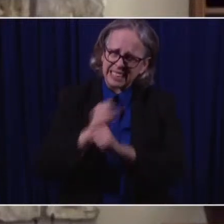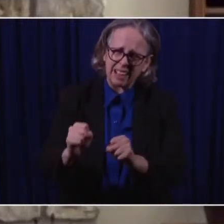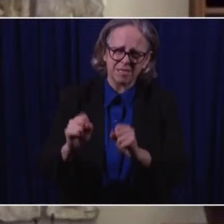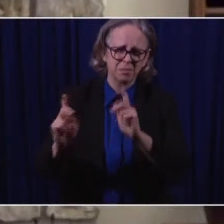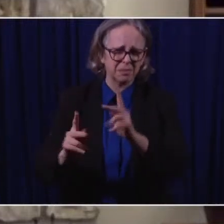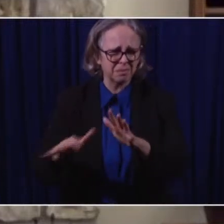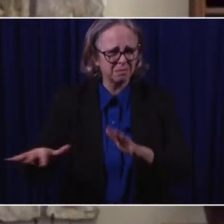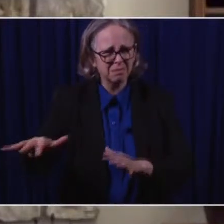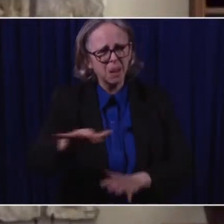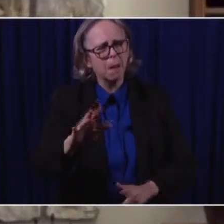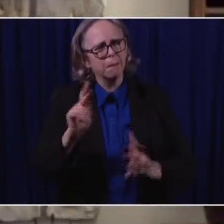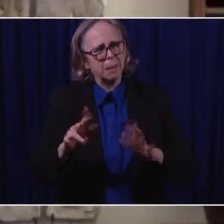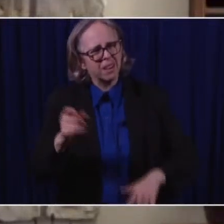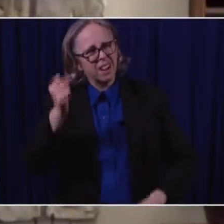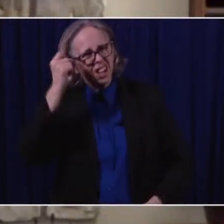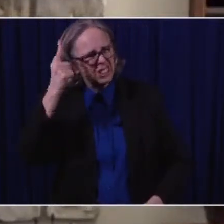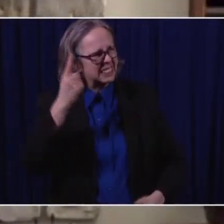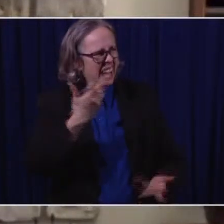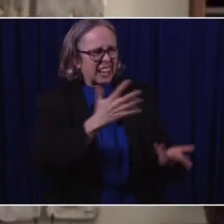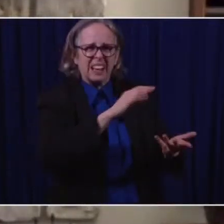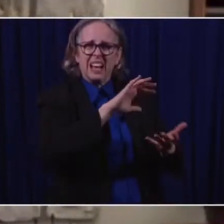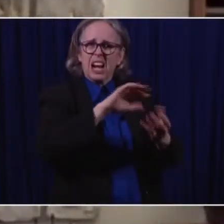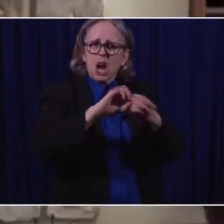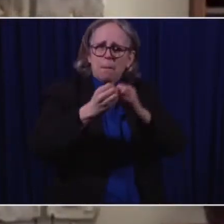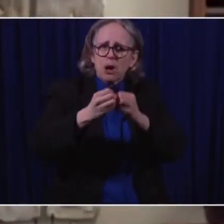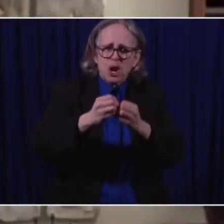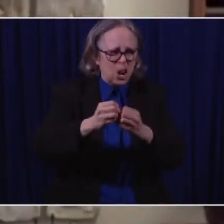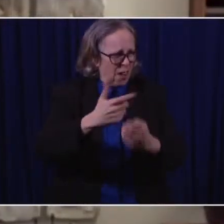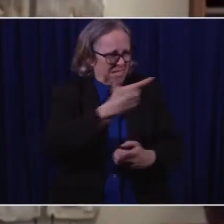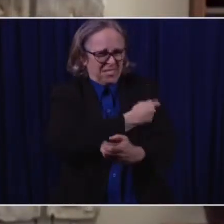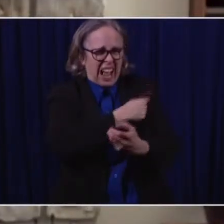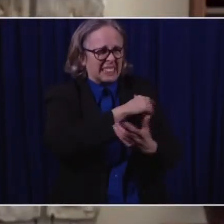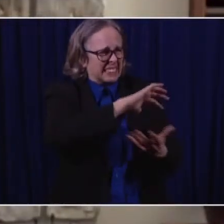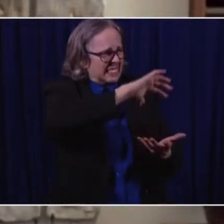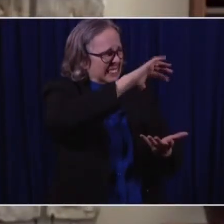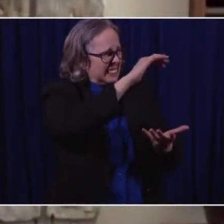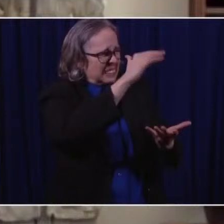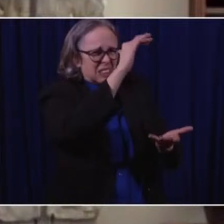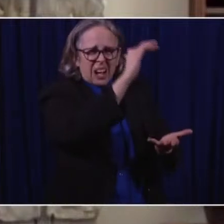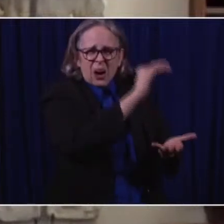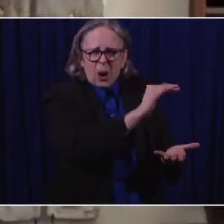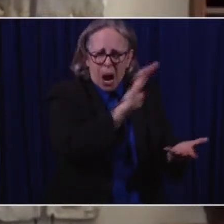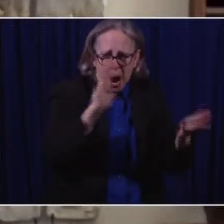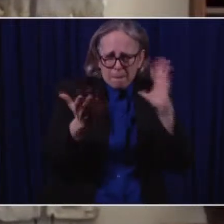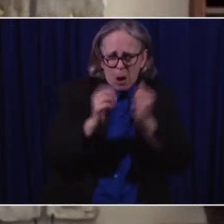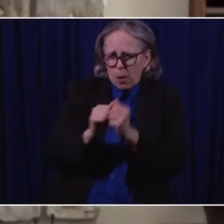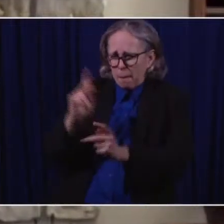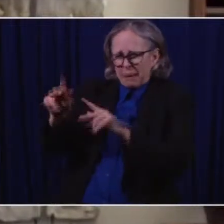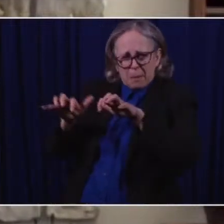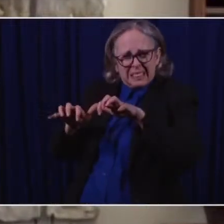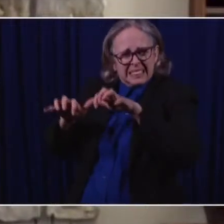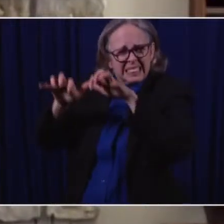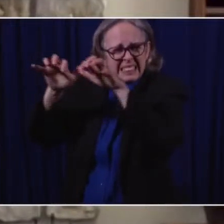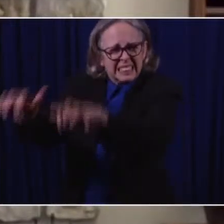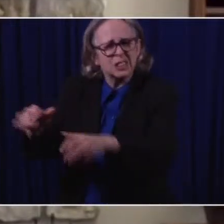at this point. The question really is, how do we save the most lives? How do we protect the most people? And it makes sense to do